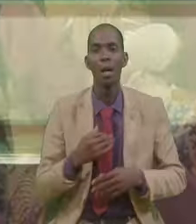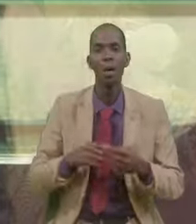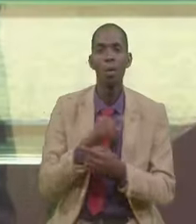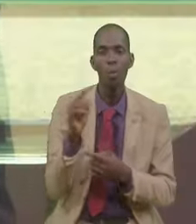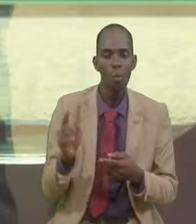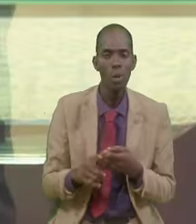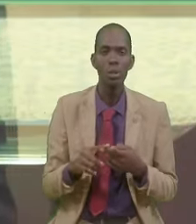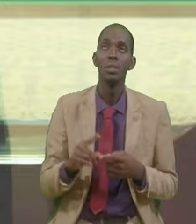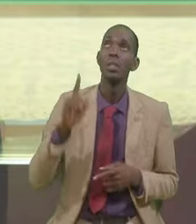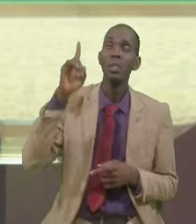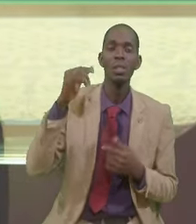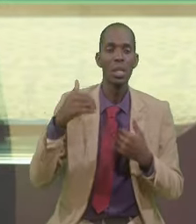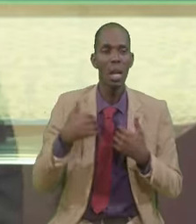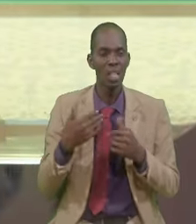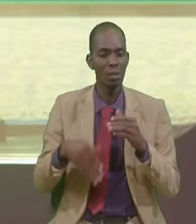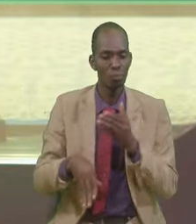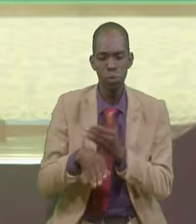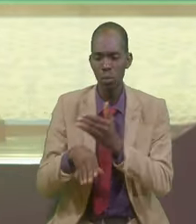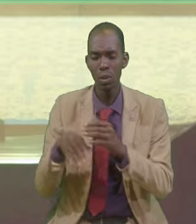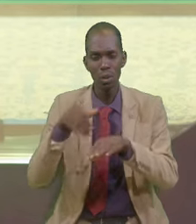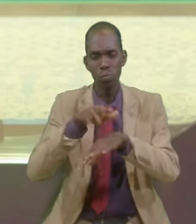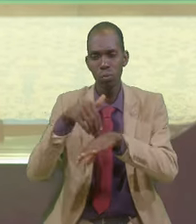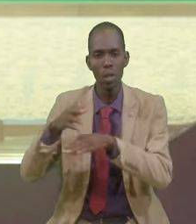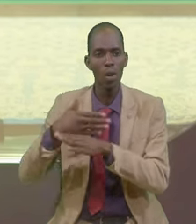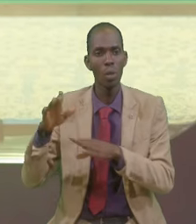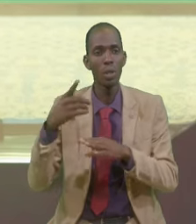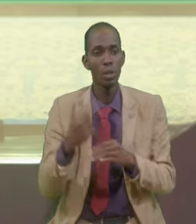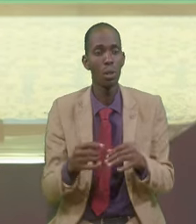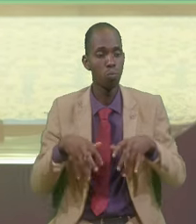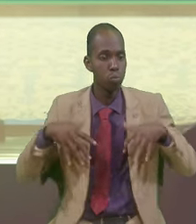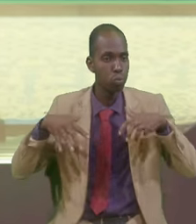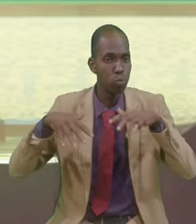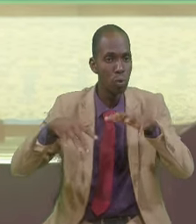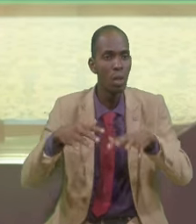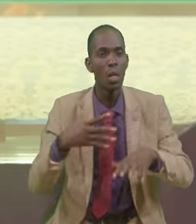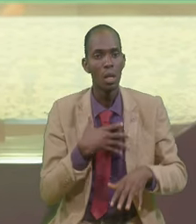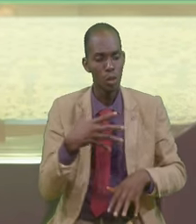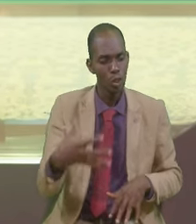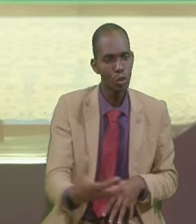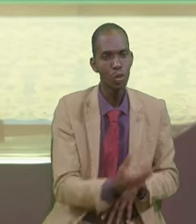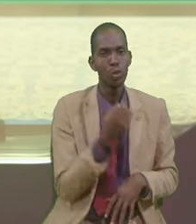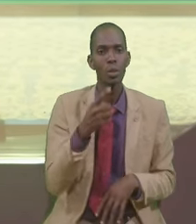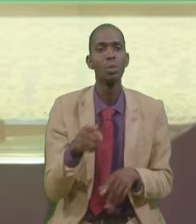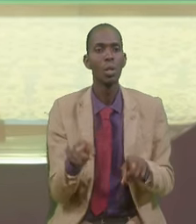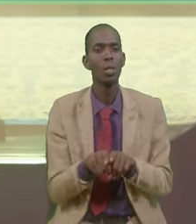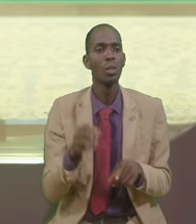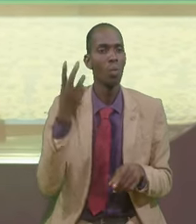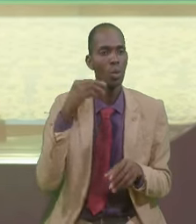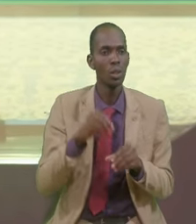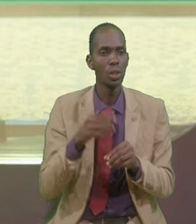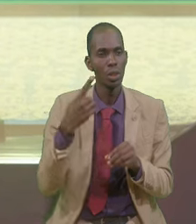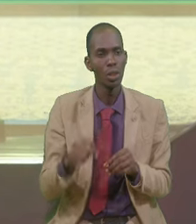had sent away the multitude, they took him even as he was in the ship. And